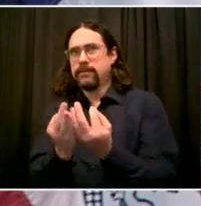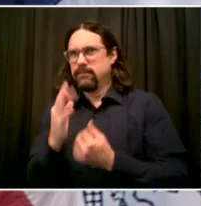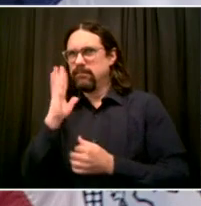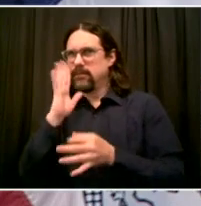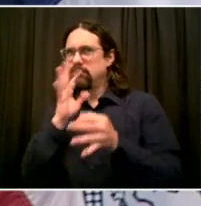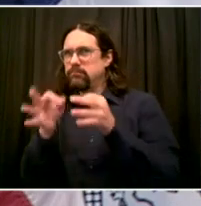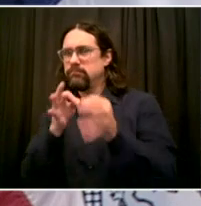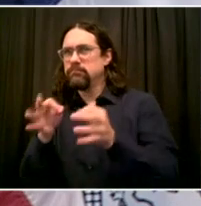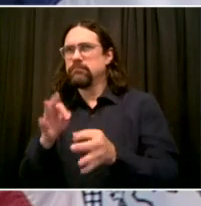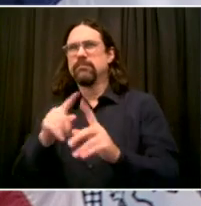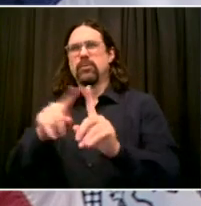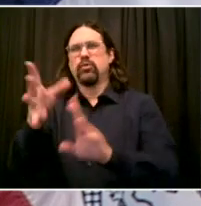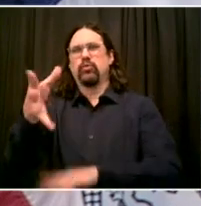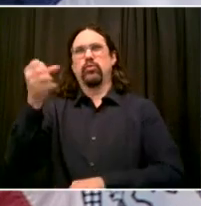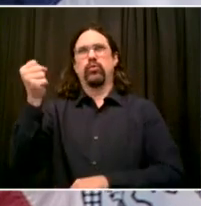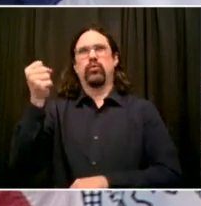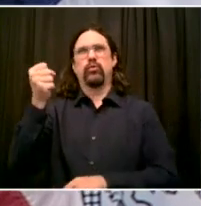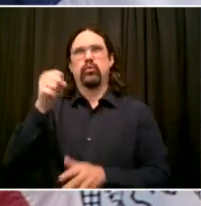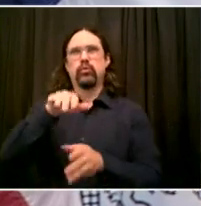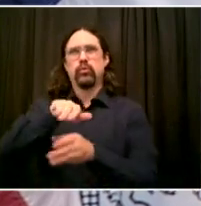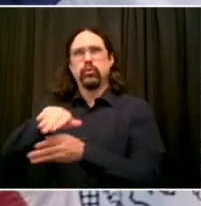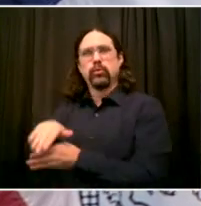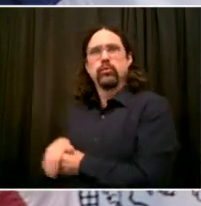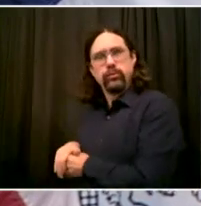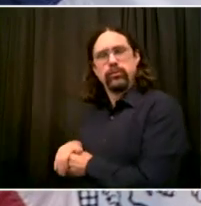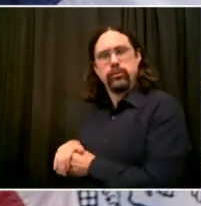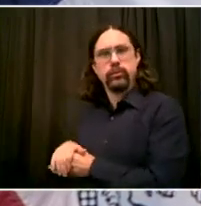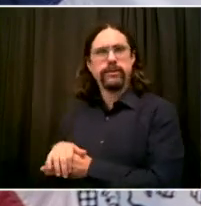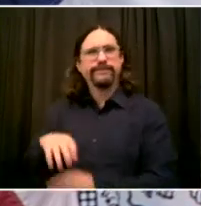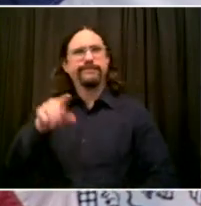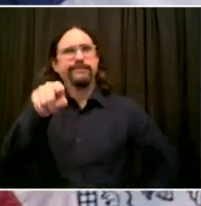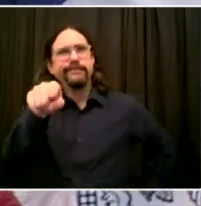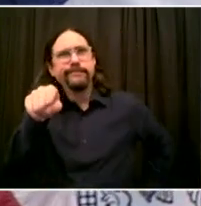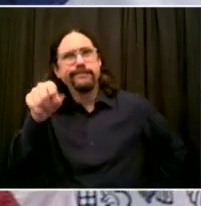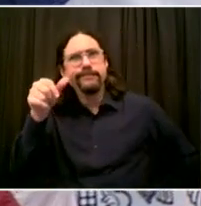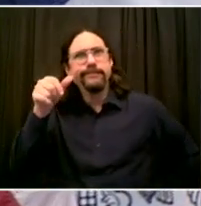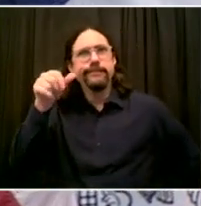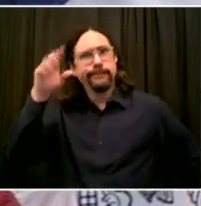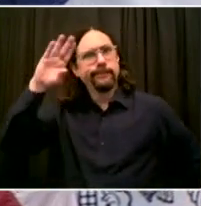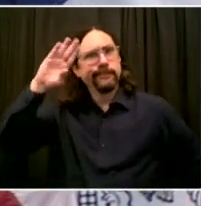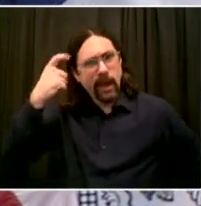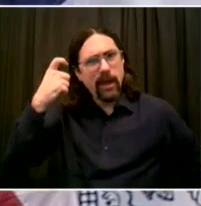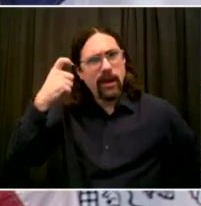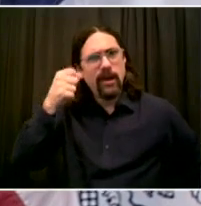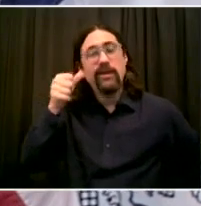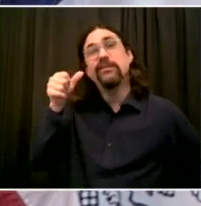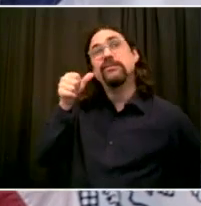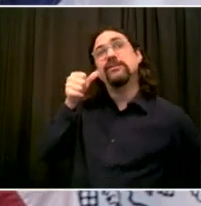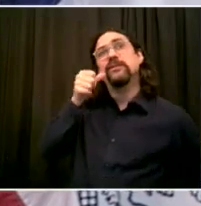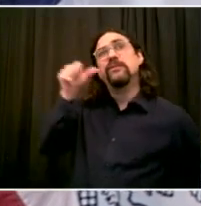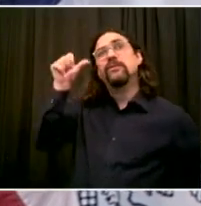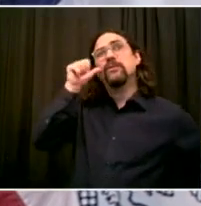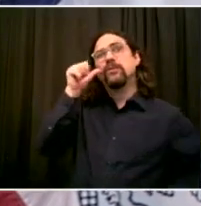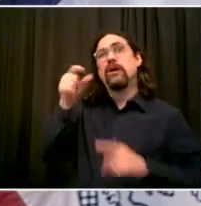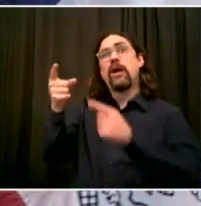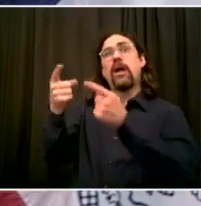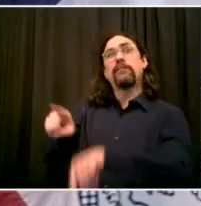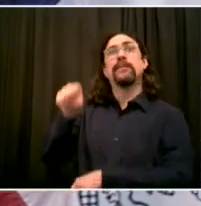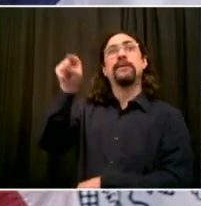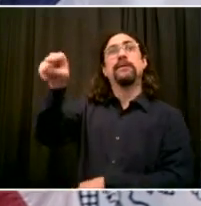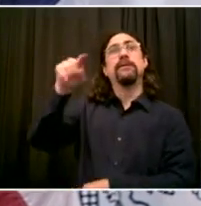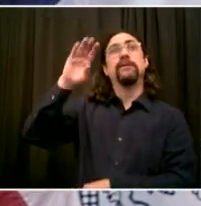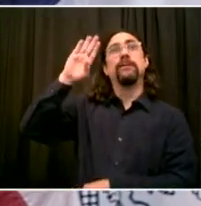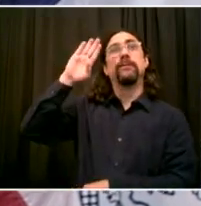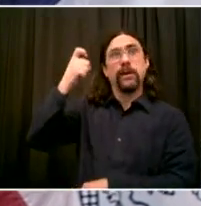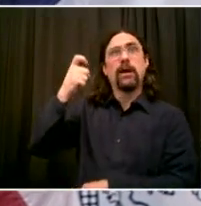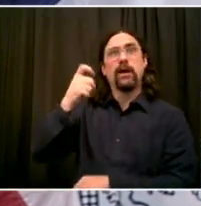an important moment for many reasons. One, painting the Black Lives mural matter in the Bronx for the first time.